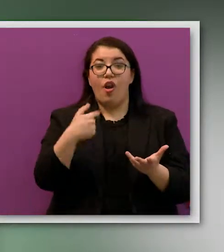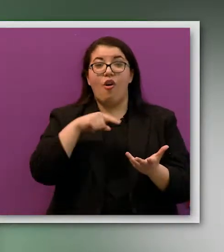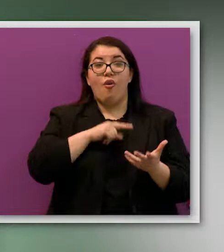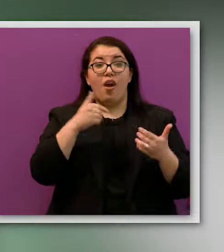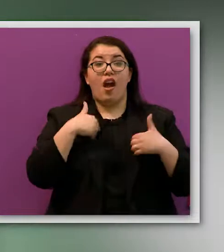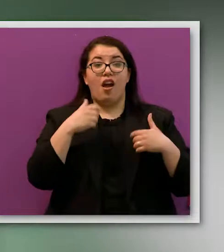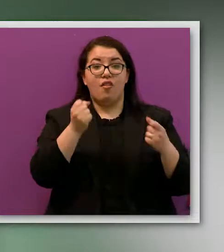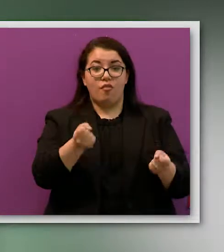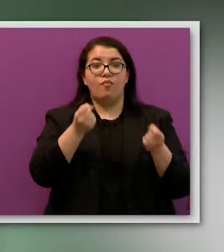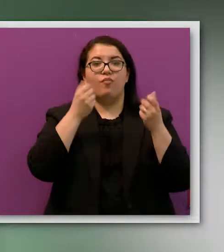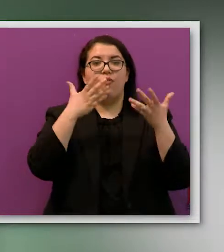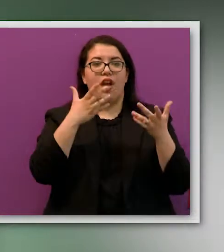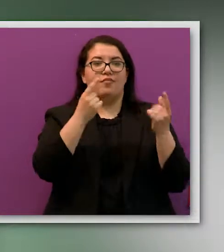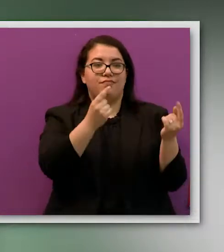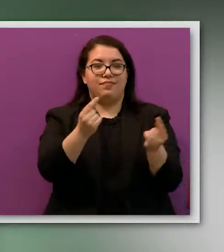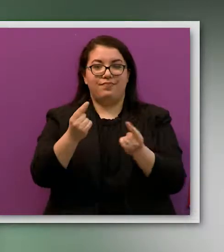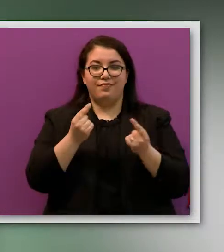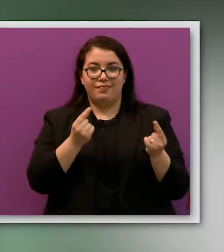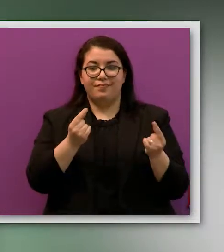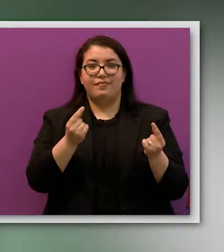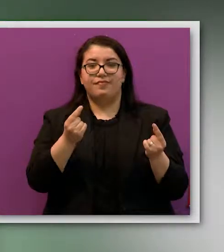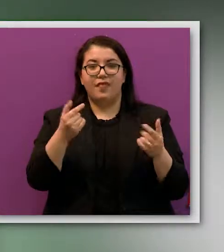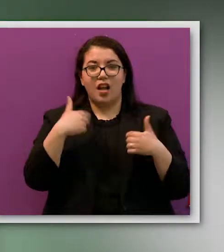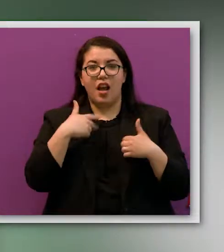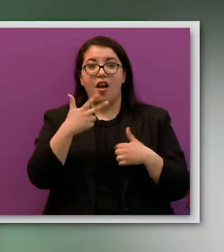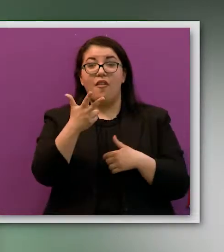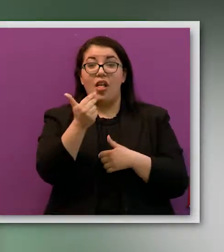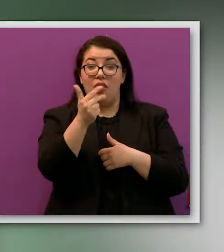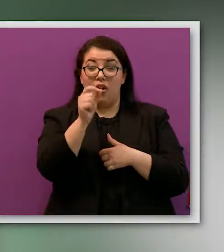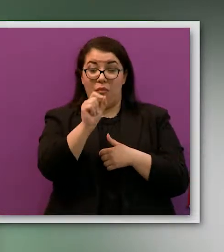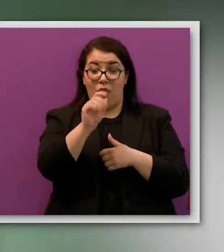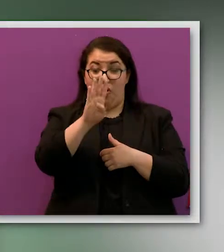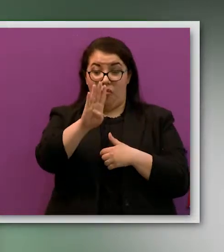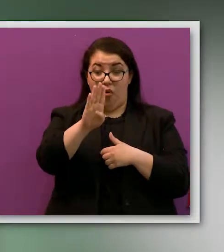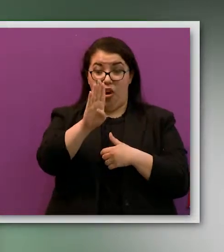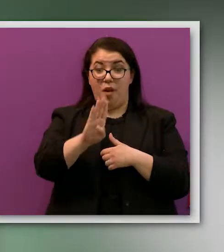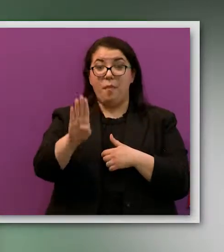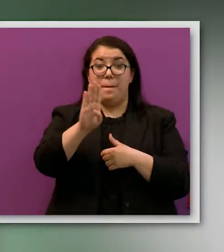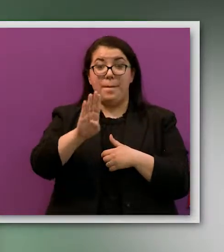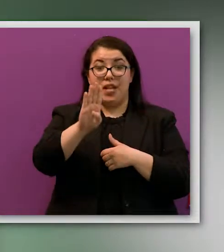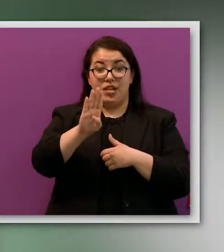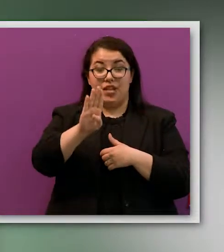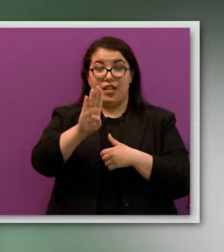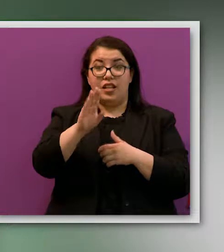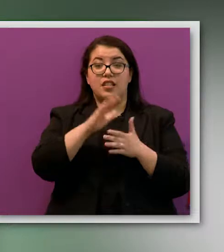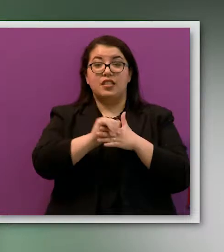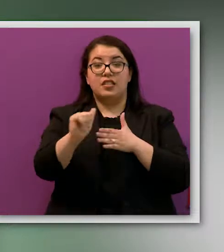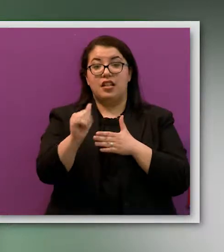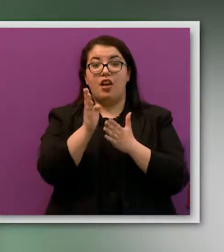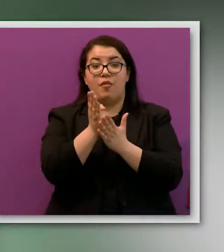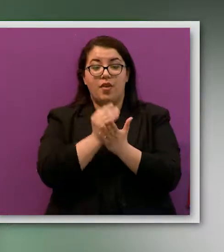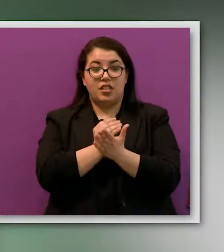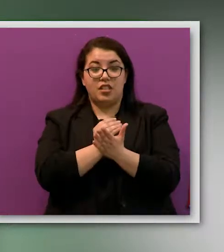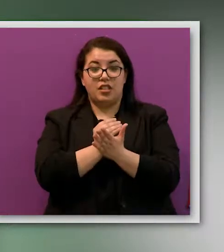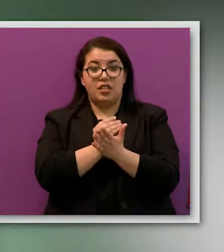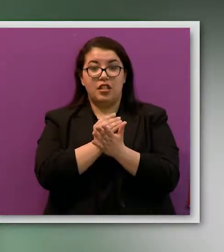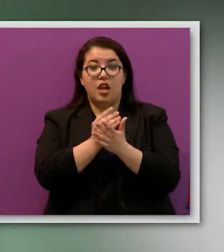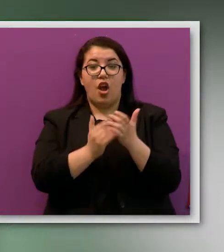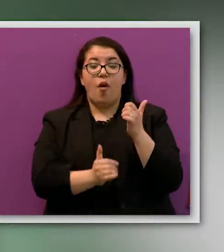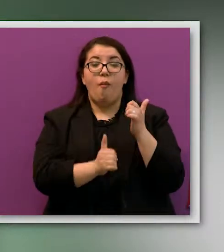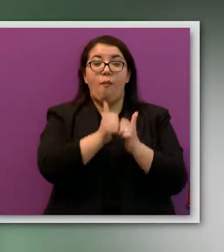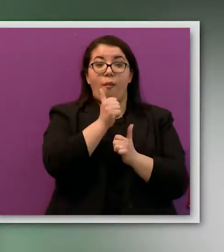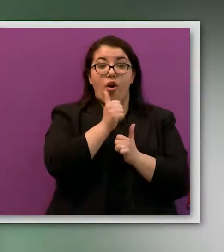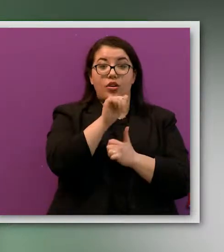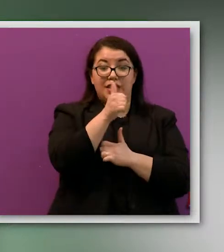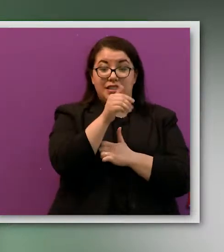services. It takes a $13.4 billion budget to do that. The majority of those funds, about $10 billion,